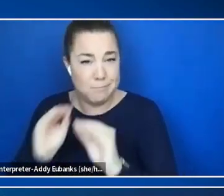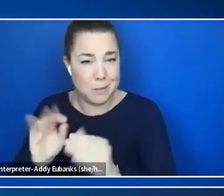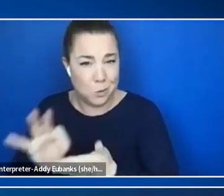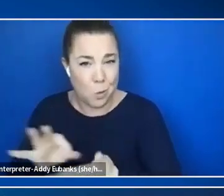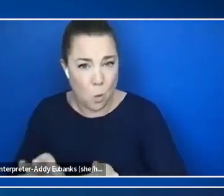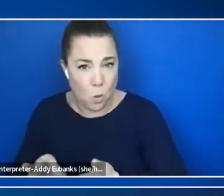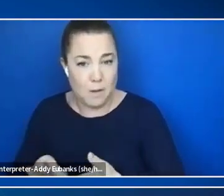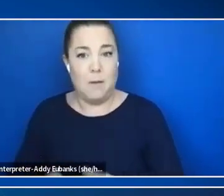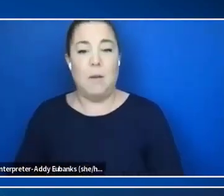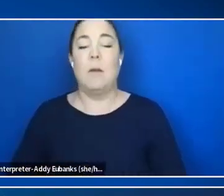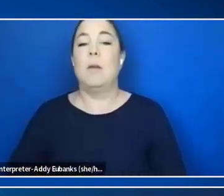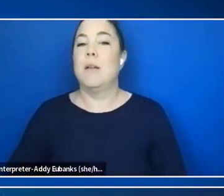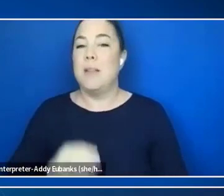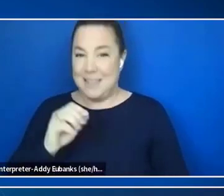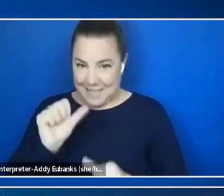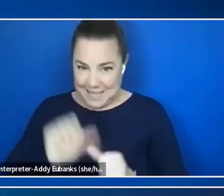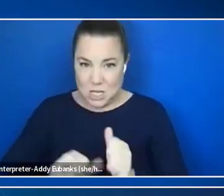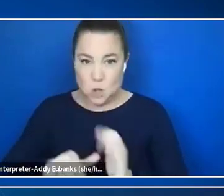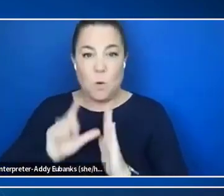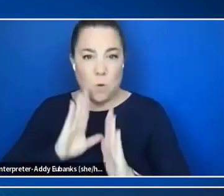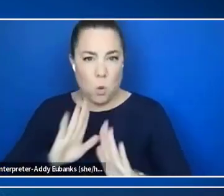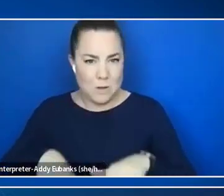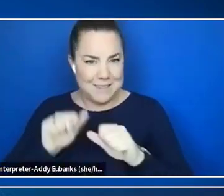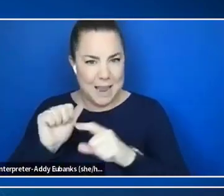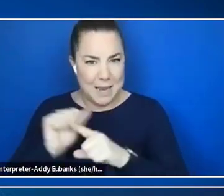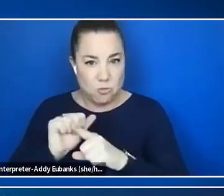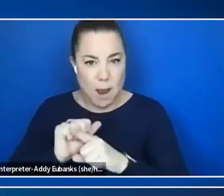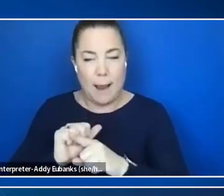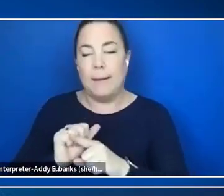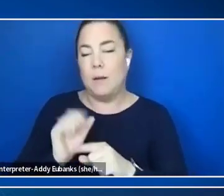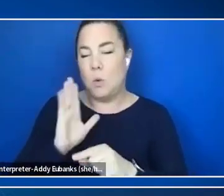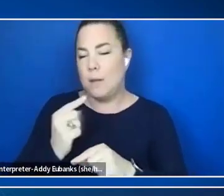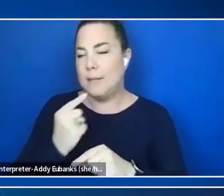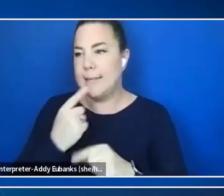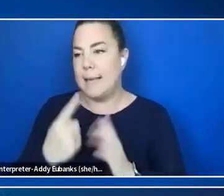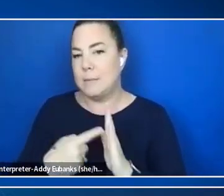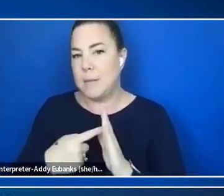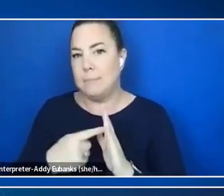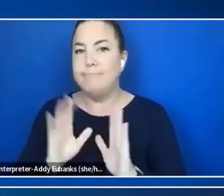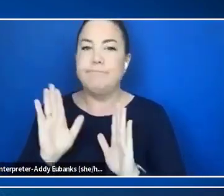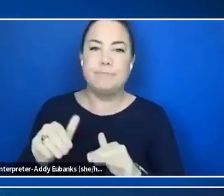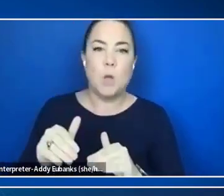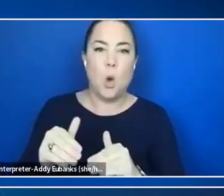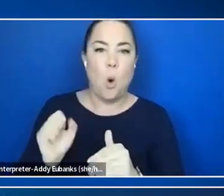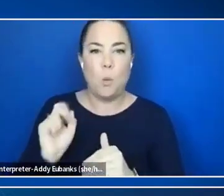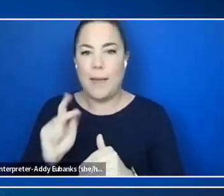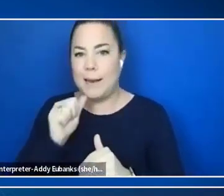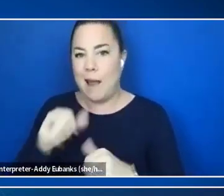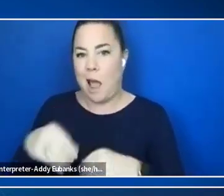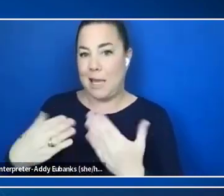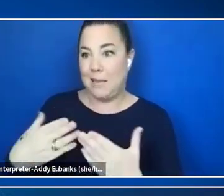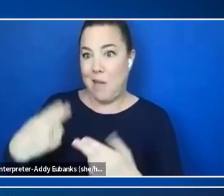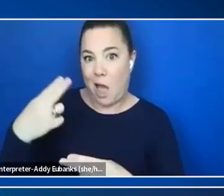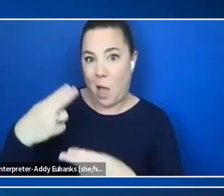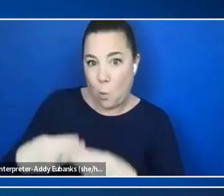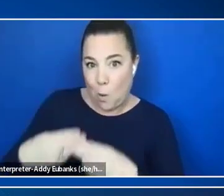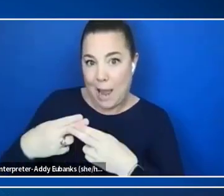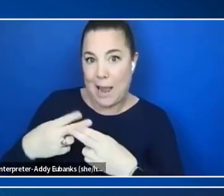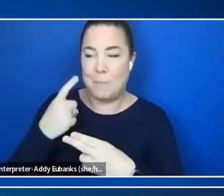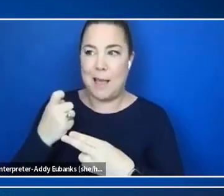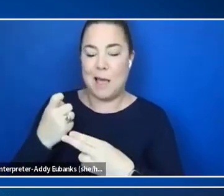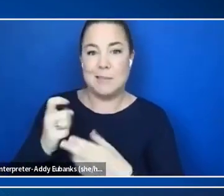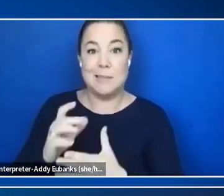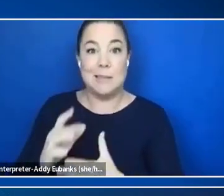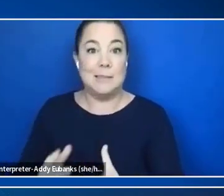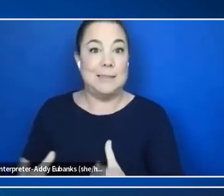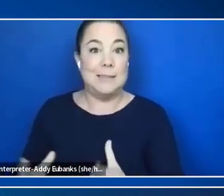where they've taken the training. Reviewers will point out, like, well, okay, we shouldn't give that much weight just because of their seniority, or that much